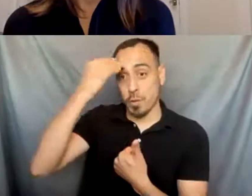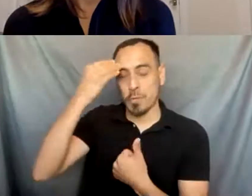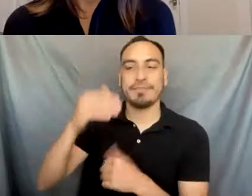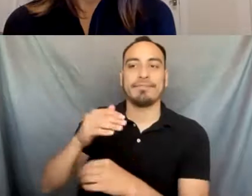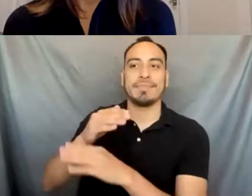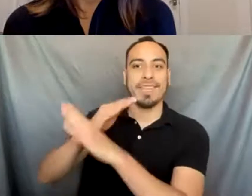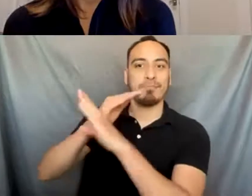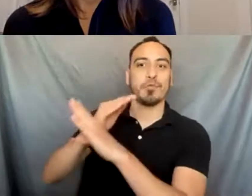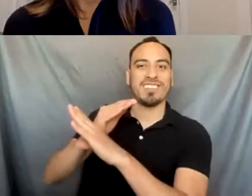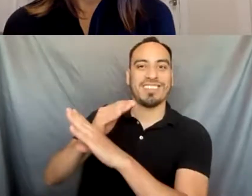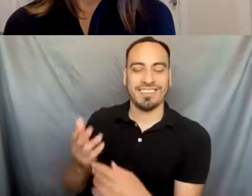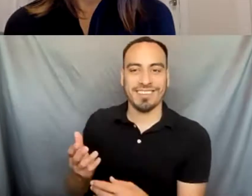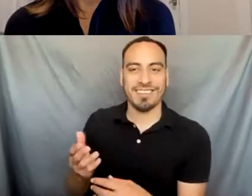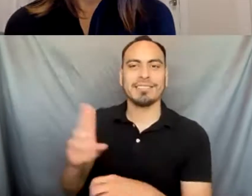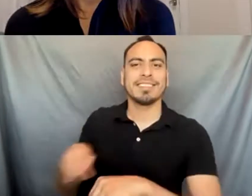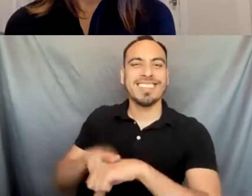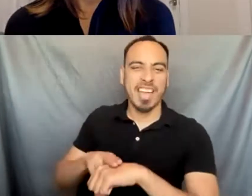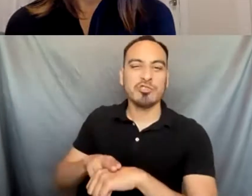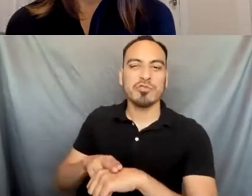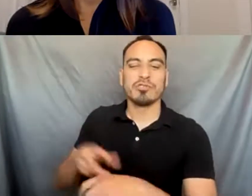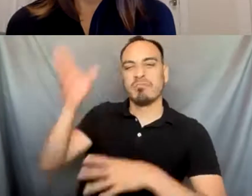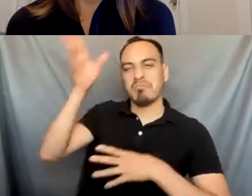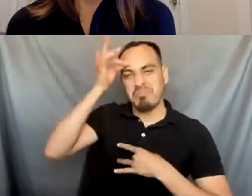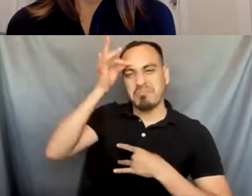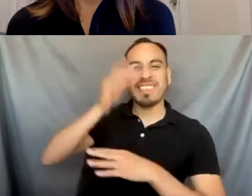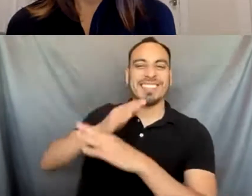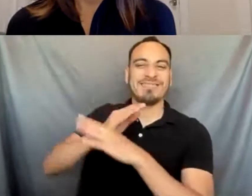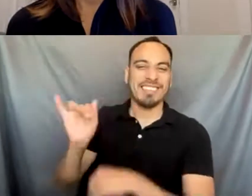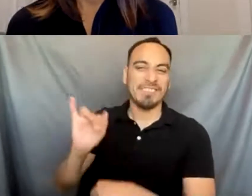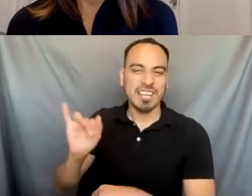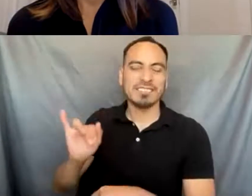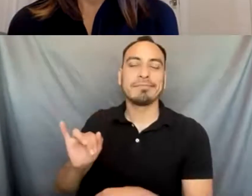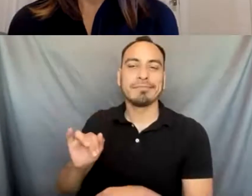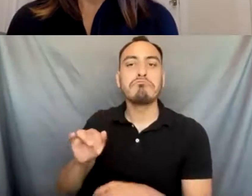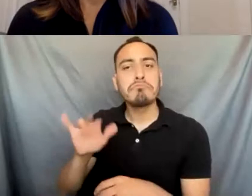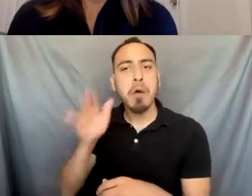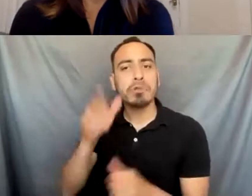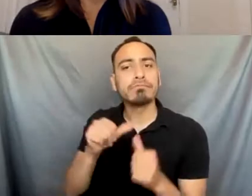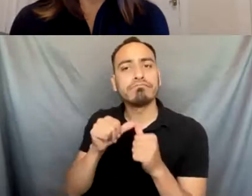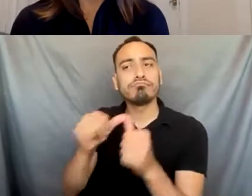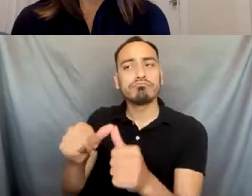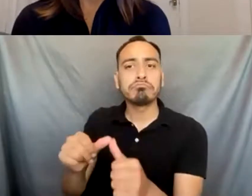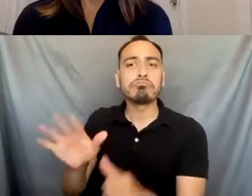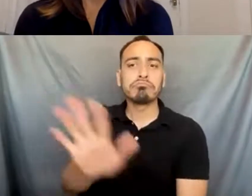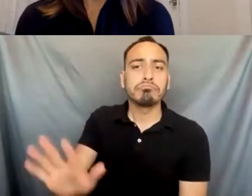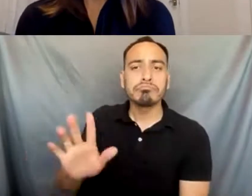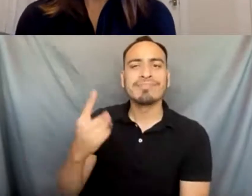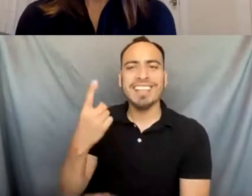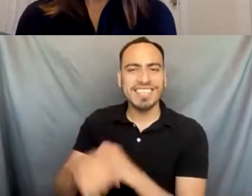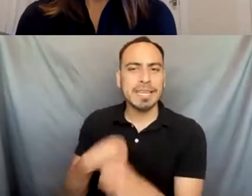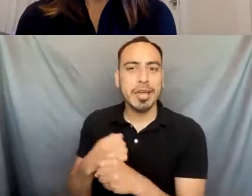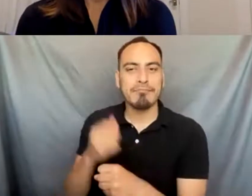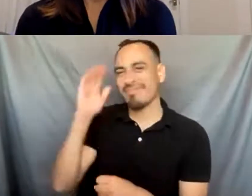with natural infection lasts at least a year, or at least it looks that way. There was just